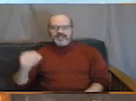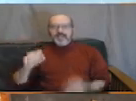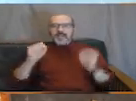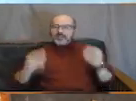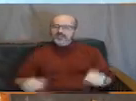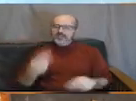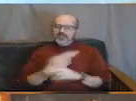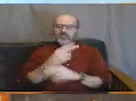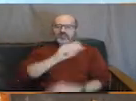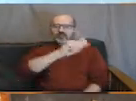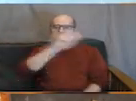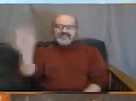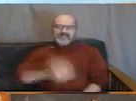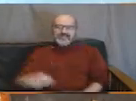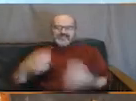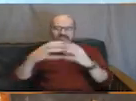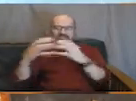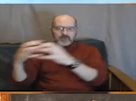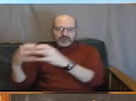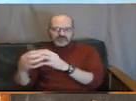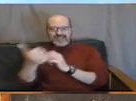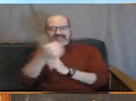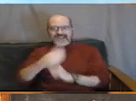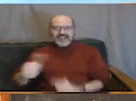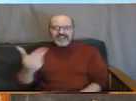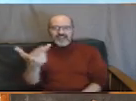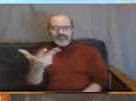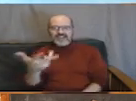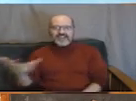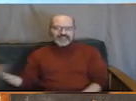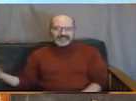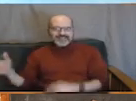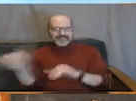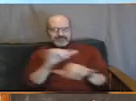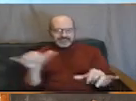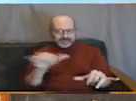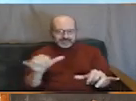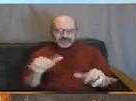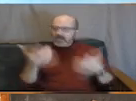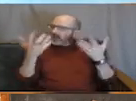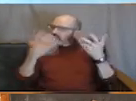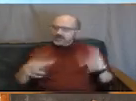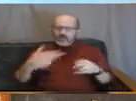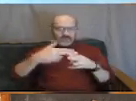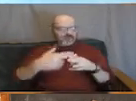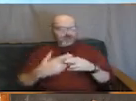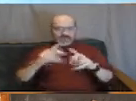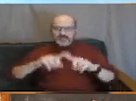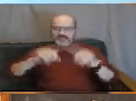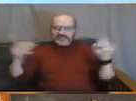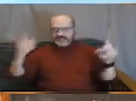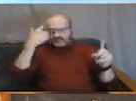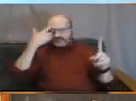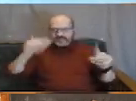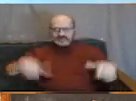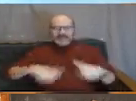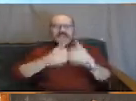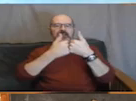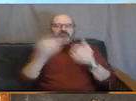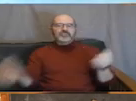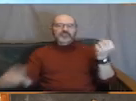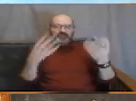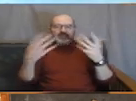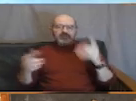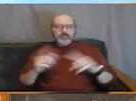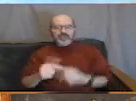You can use any 3 items that are similar. You don't want the weights to be different because it makes it kind of challenging to juggle, but 3 items